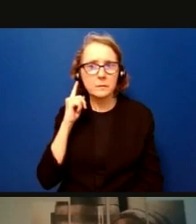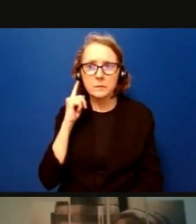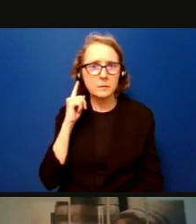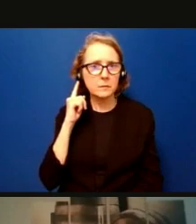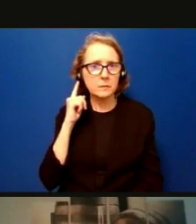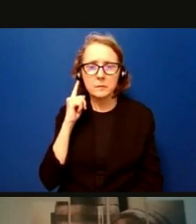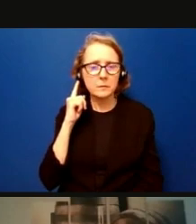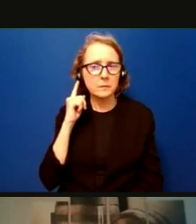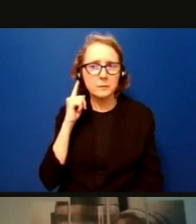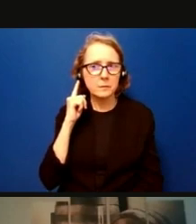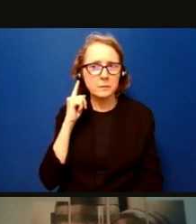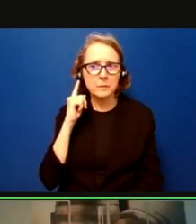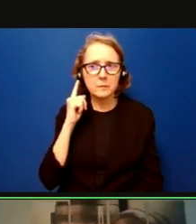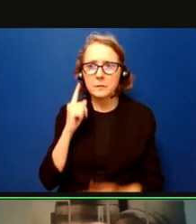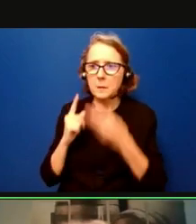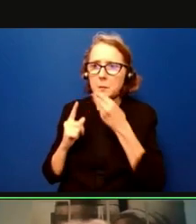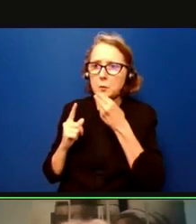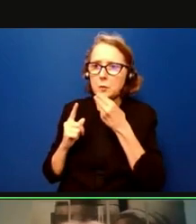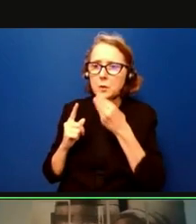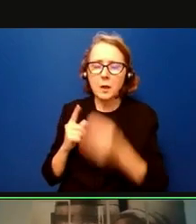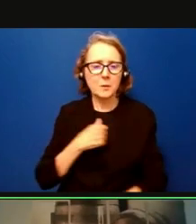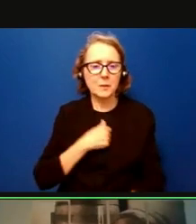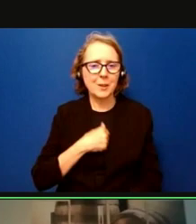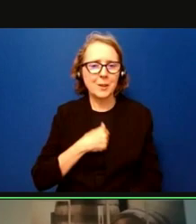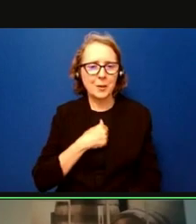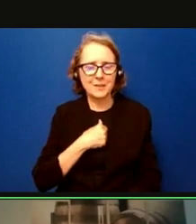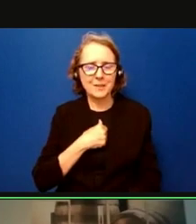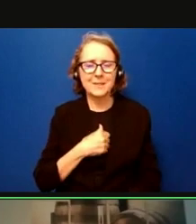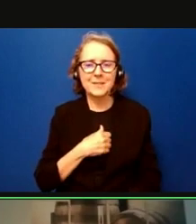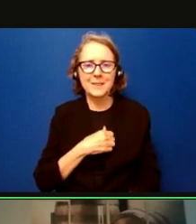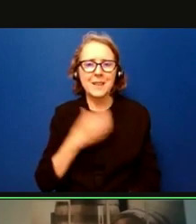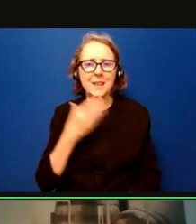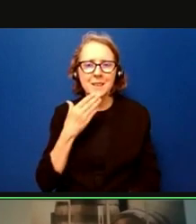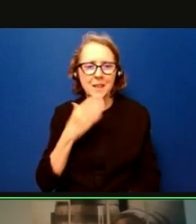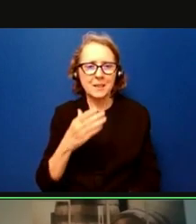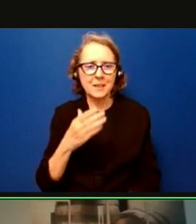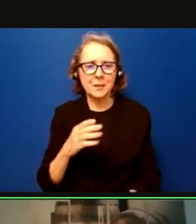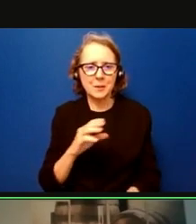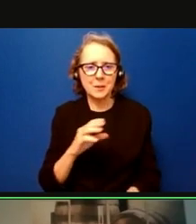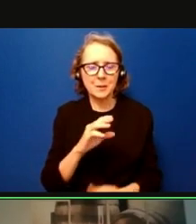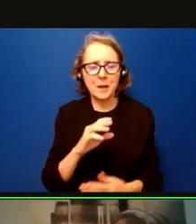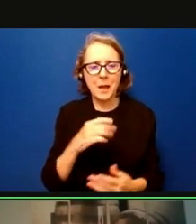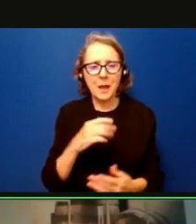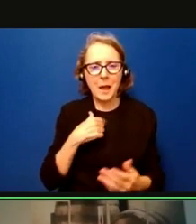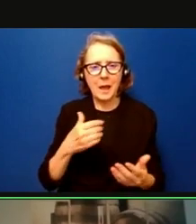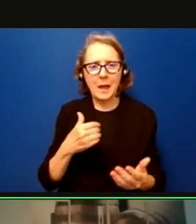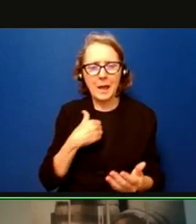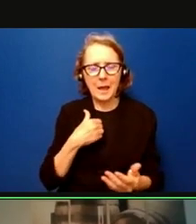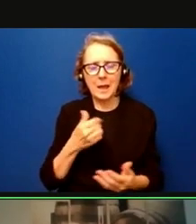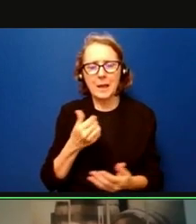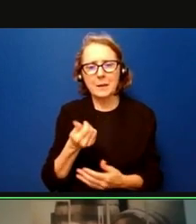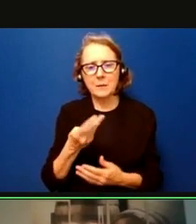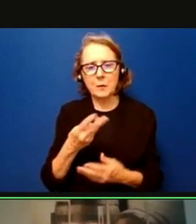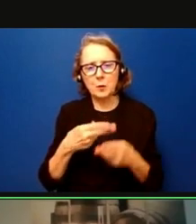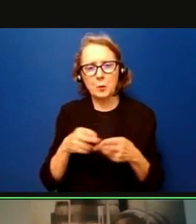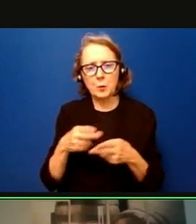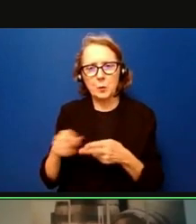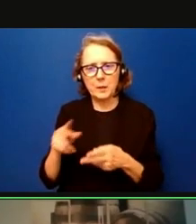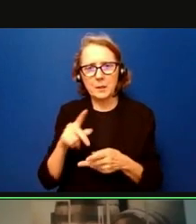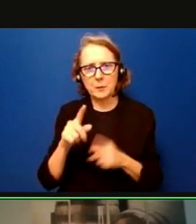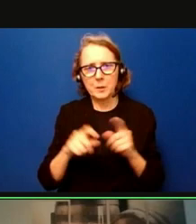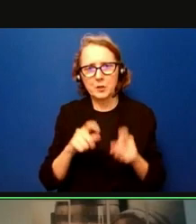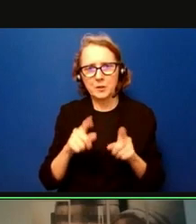Oops, you're still on mute, Councilor. Oh, I'm sorry. Thank you very much, Mayor Pro Tem. I had a couple of quick questions. I